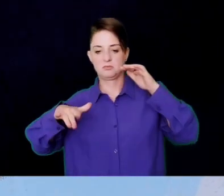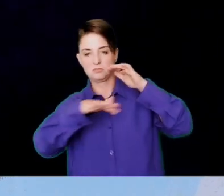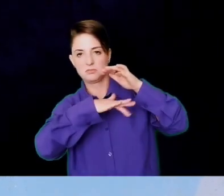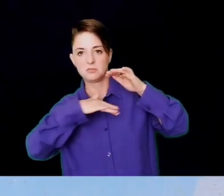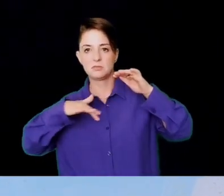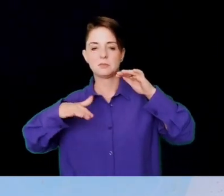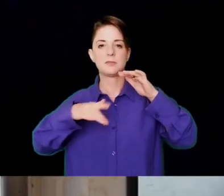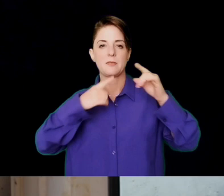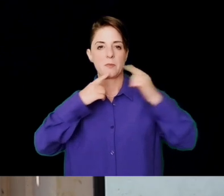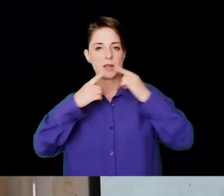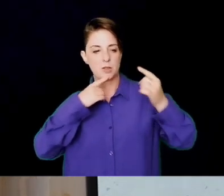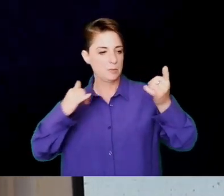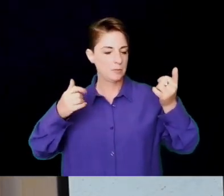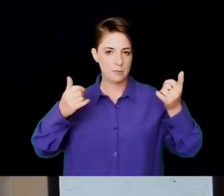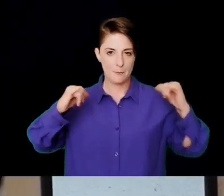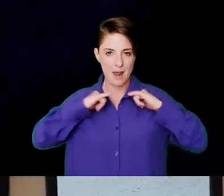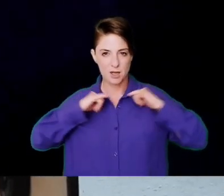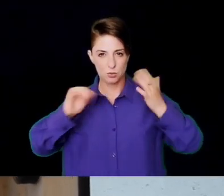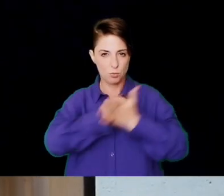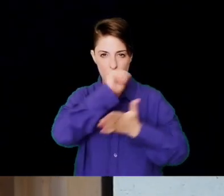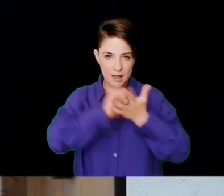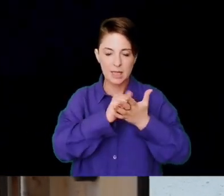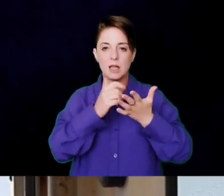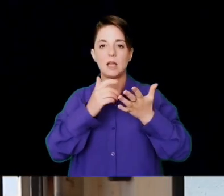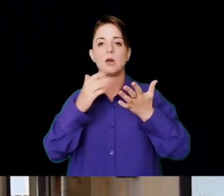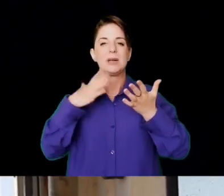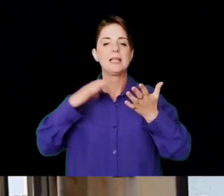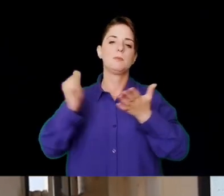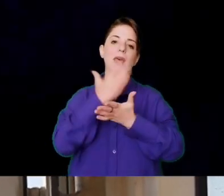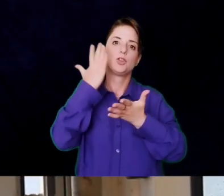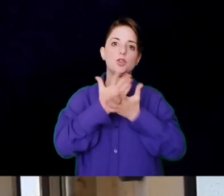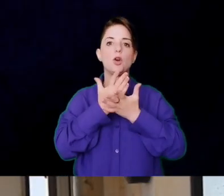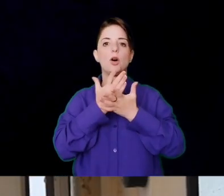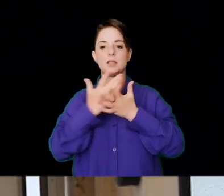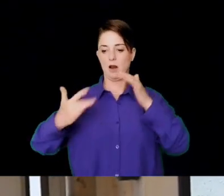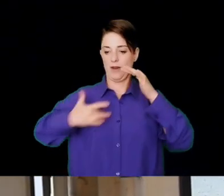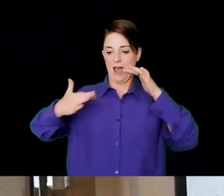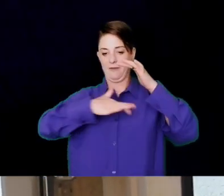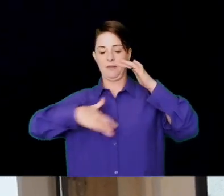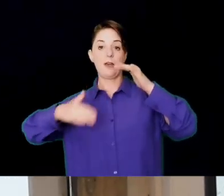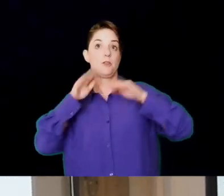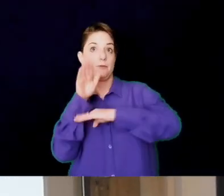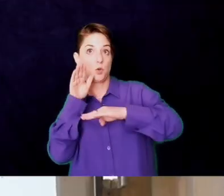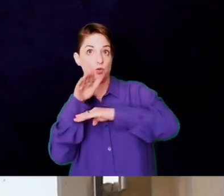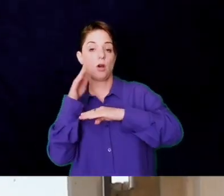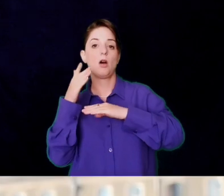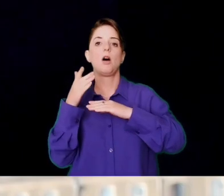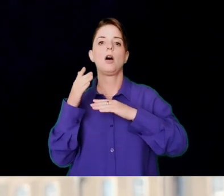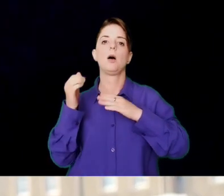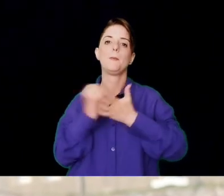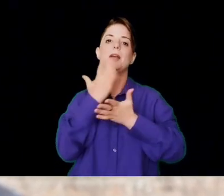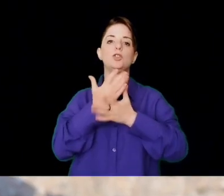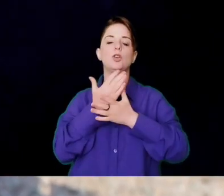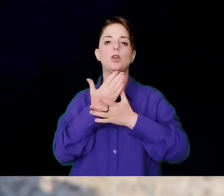We want to make sure that things are managed properly. We want to make sure that there's enough stock for the future, and especially so that